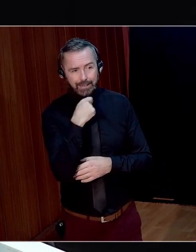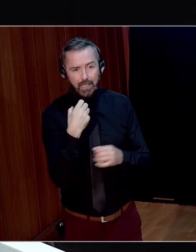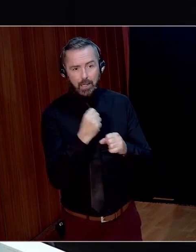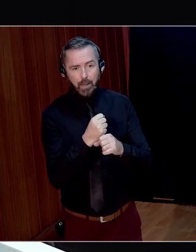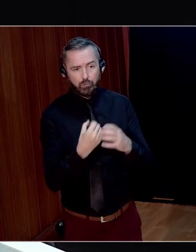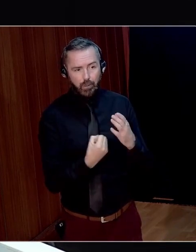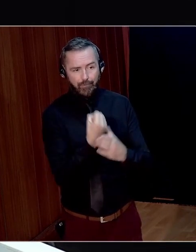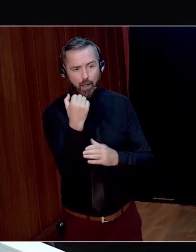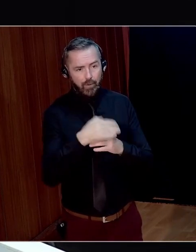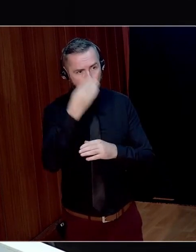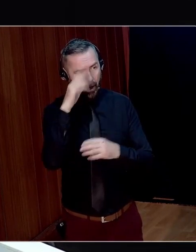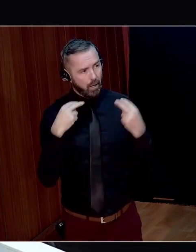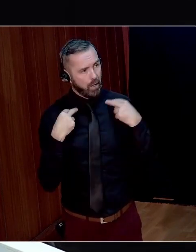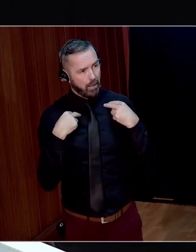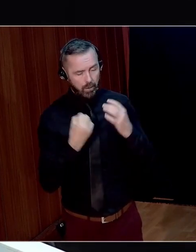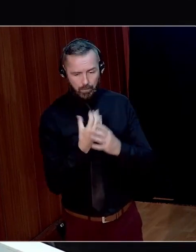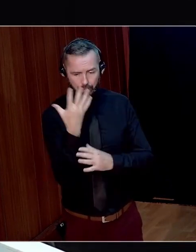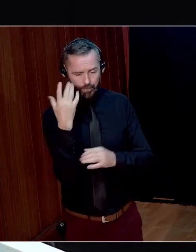the revival of the Irish language before. What he said